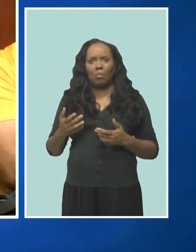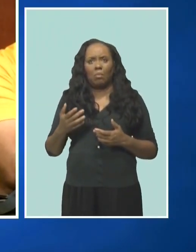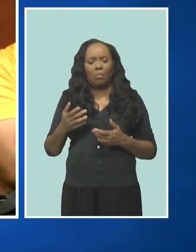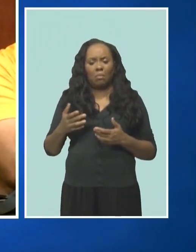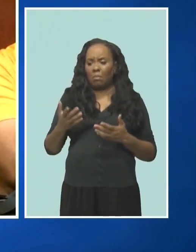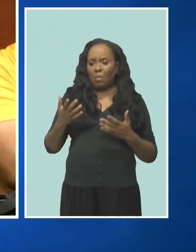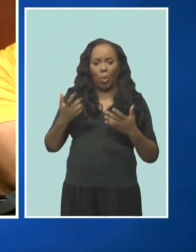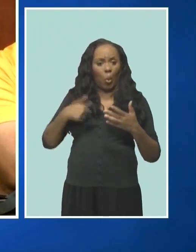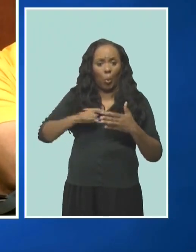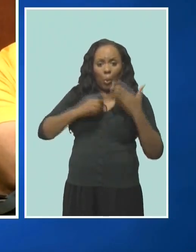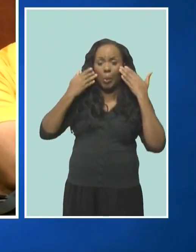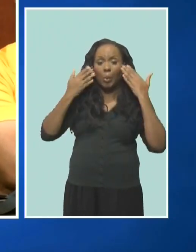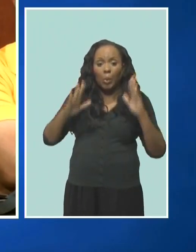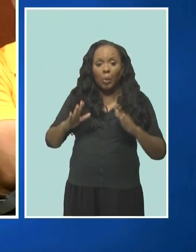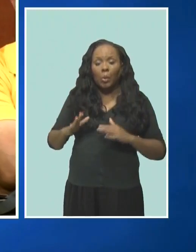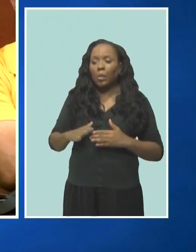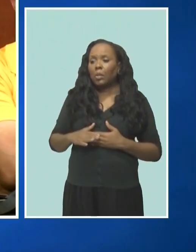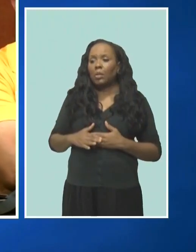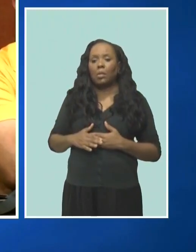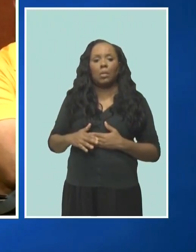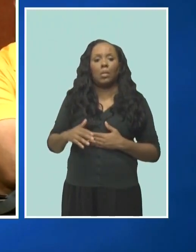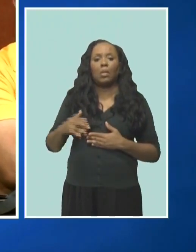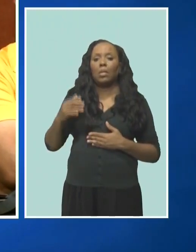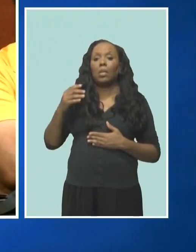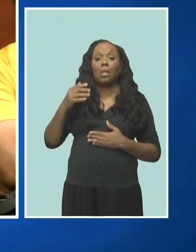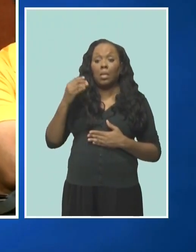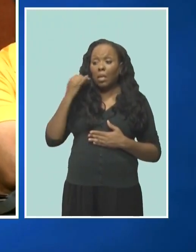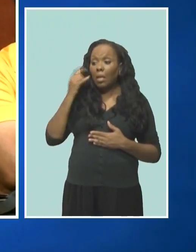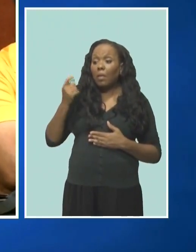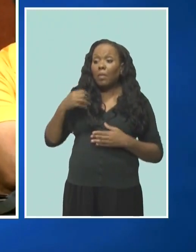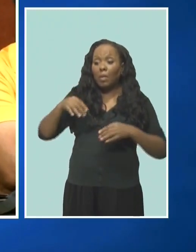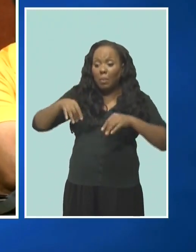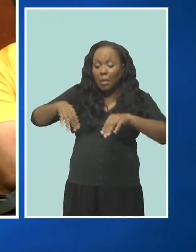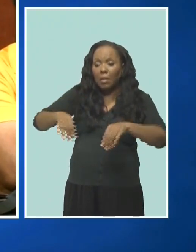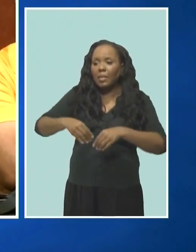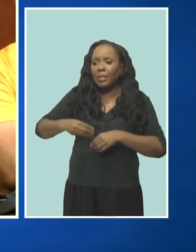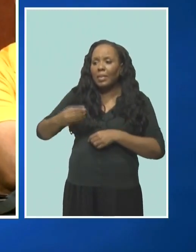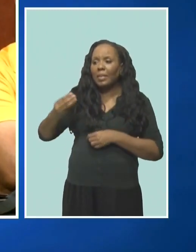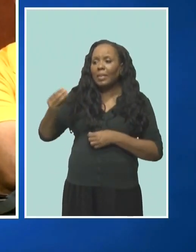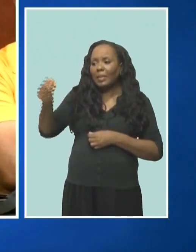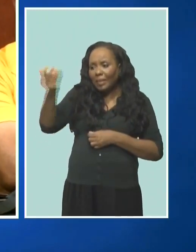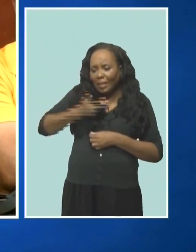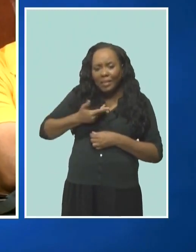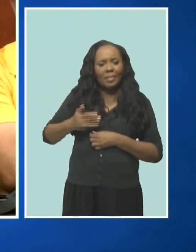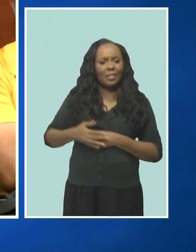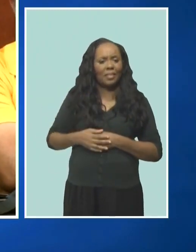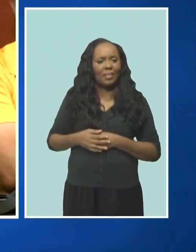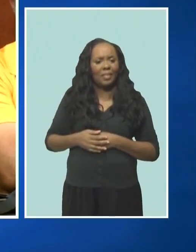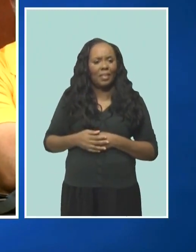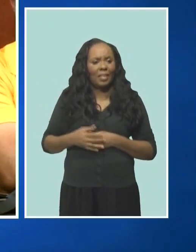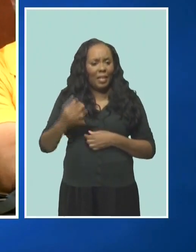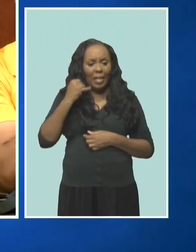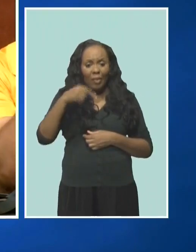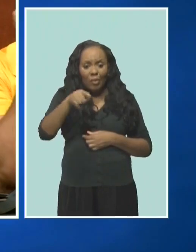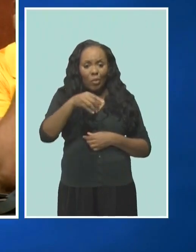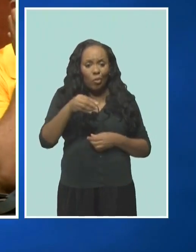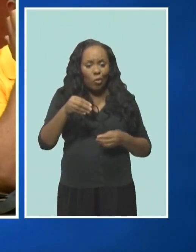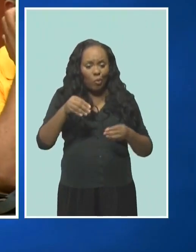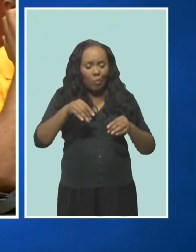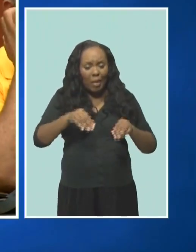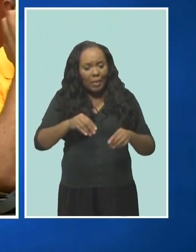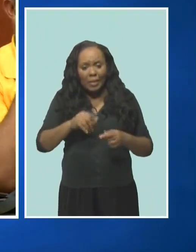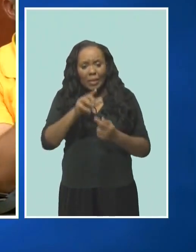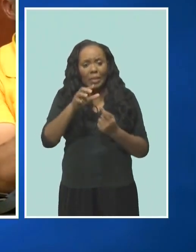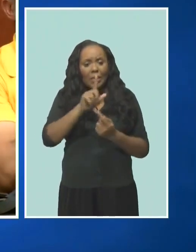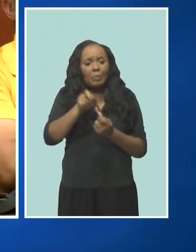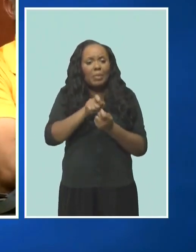when we ask persons, let us know if you plant 3 acres of onions, let me know. So it's not only about providing